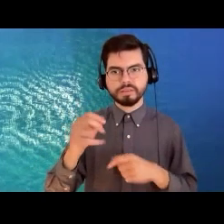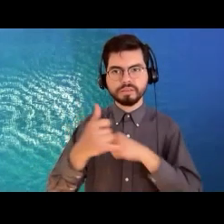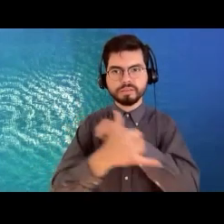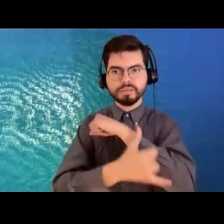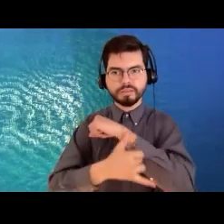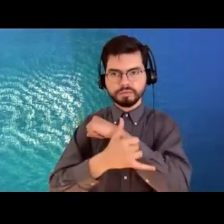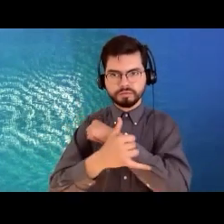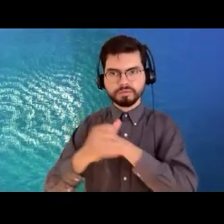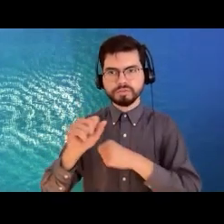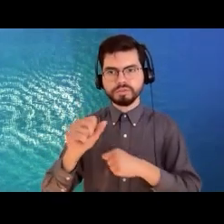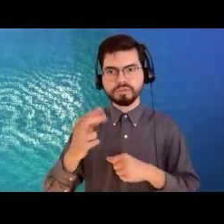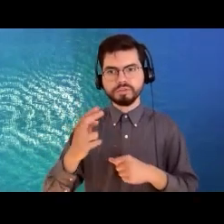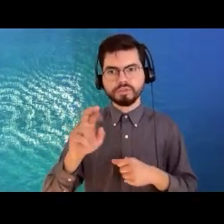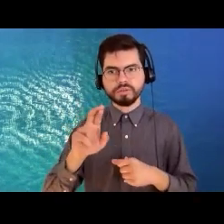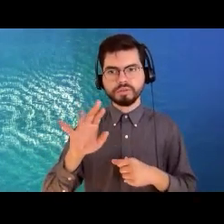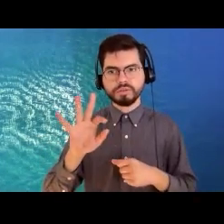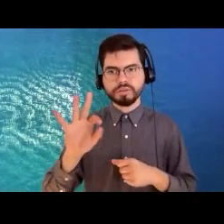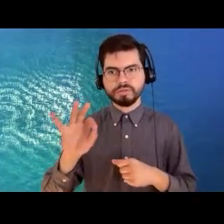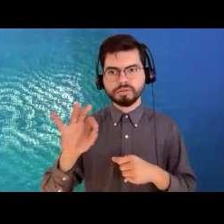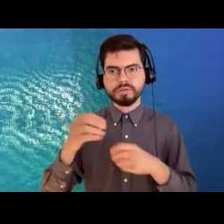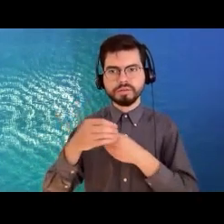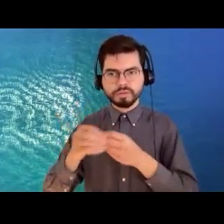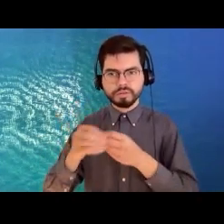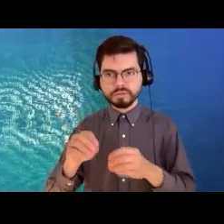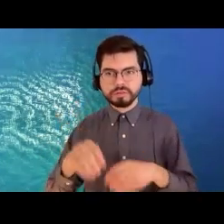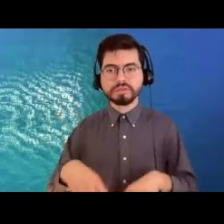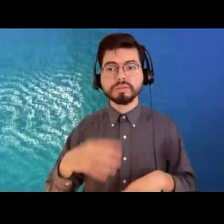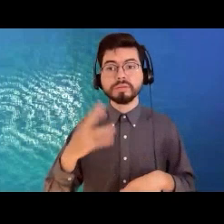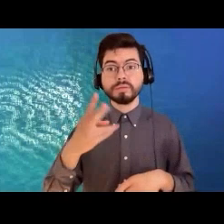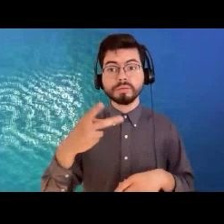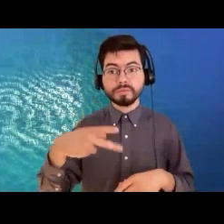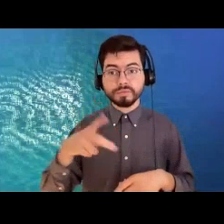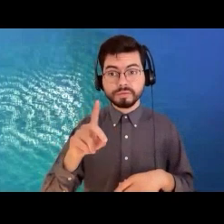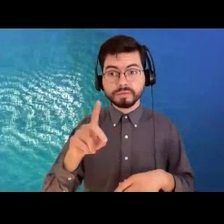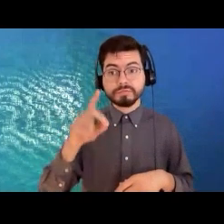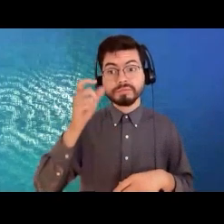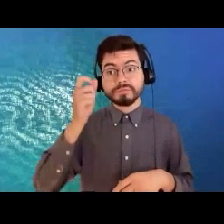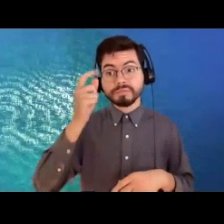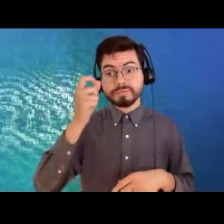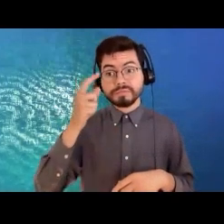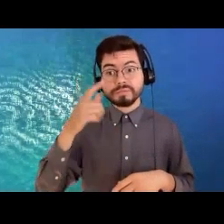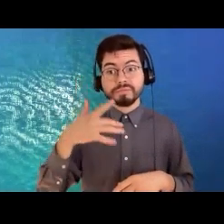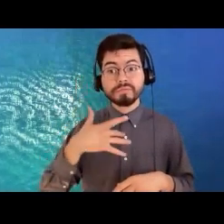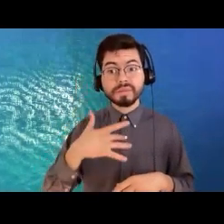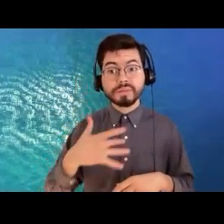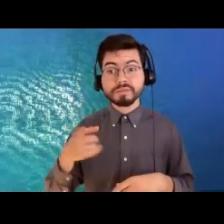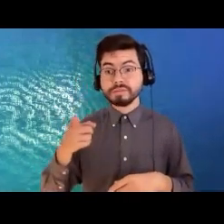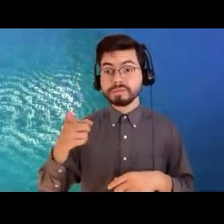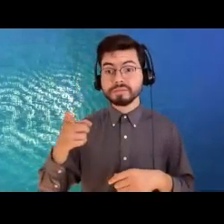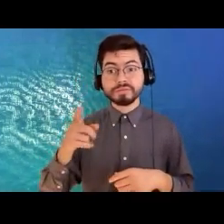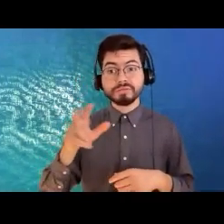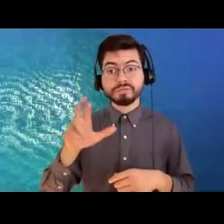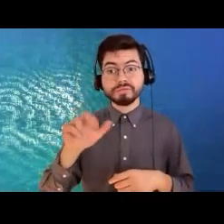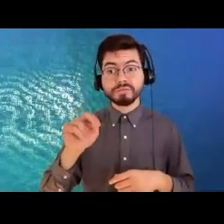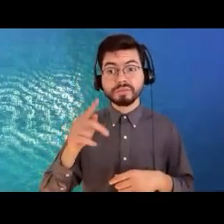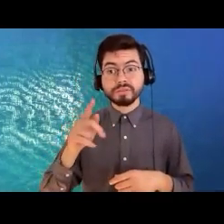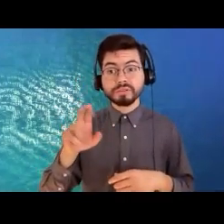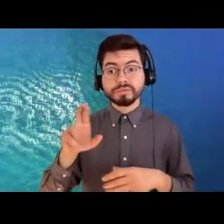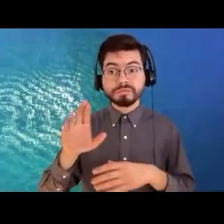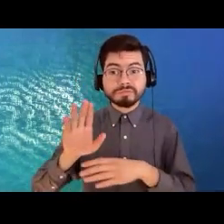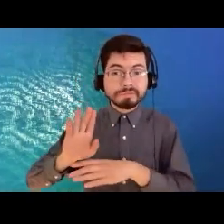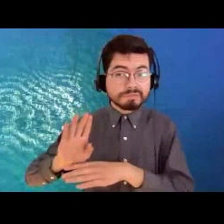PD in addition to park rangers. In summer months, rangers like to Old Faithful with the amount of stuff that's going on here, and it's difficult to get up